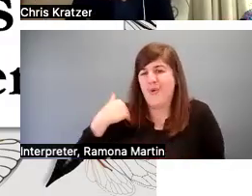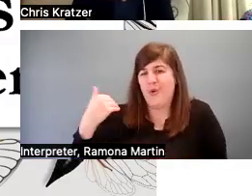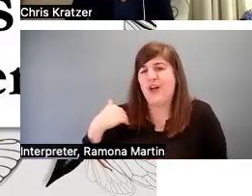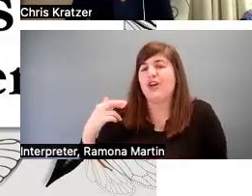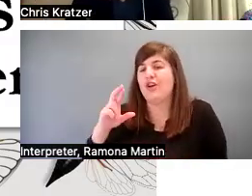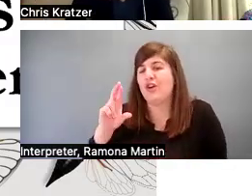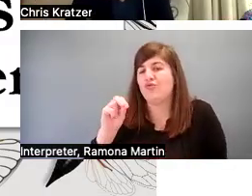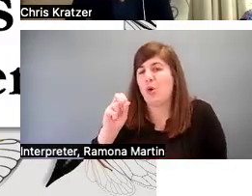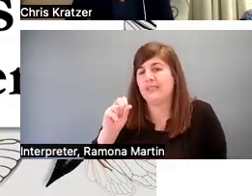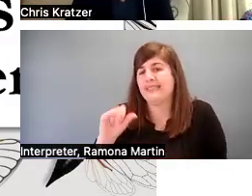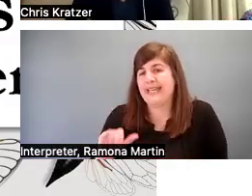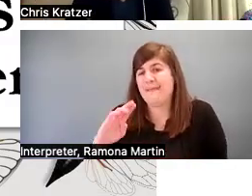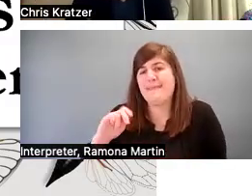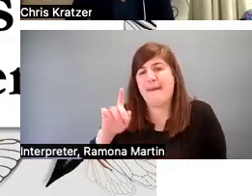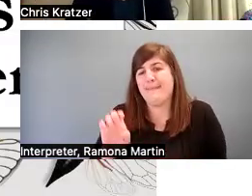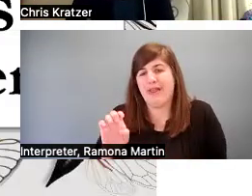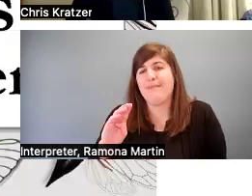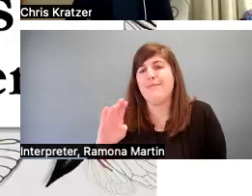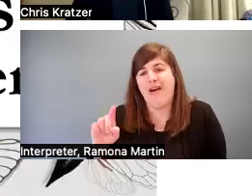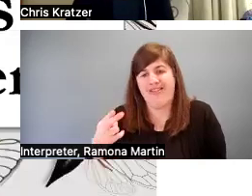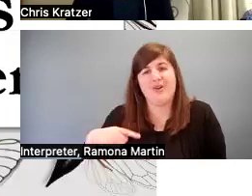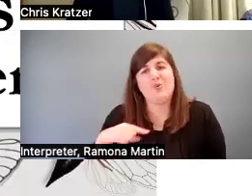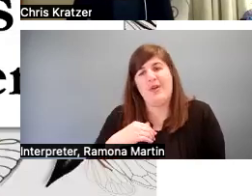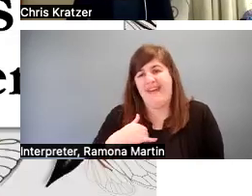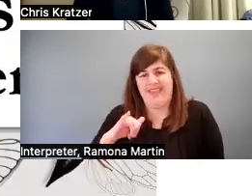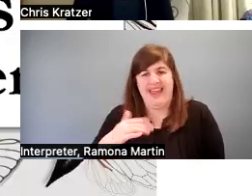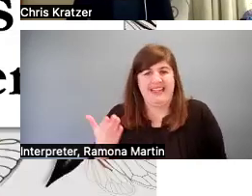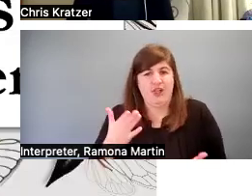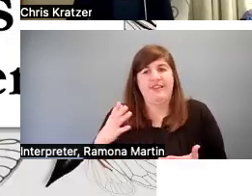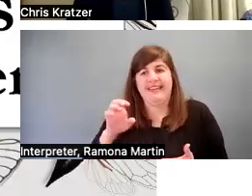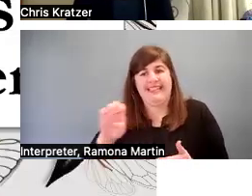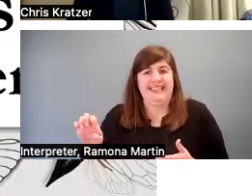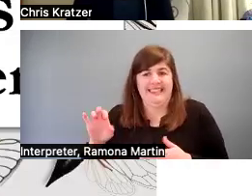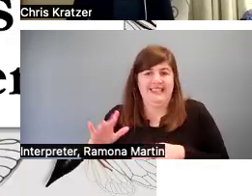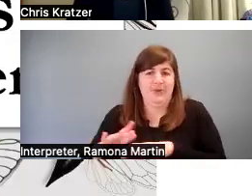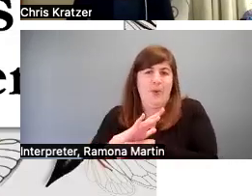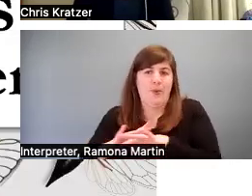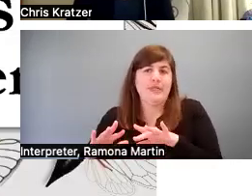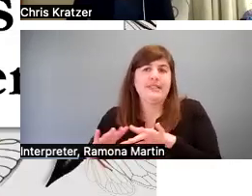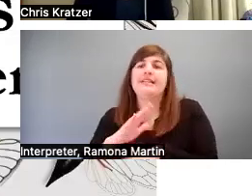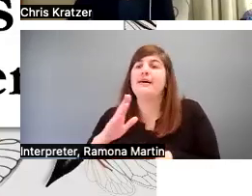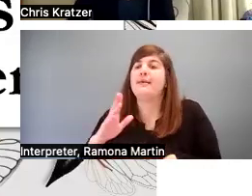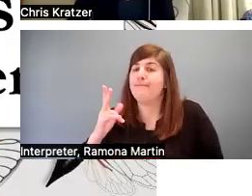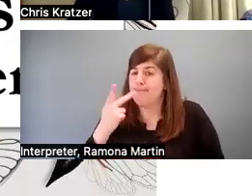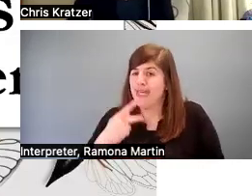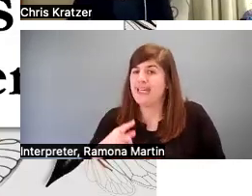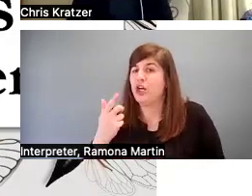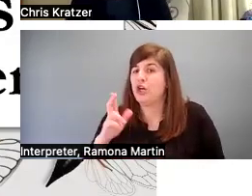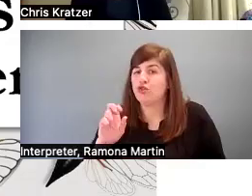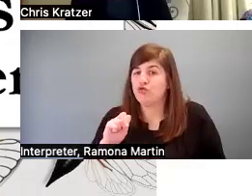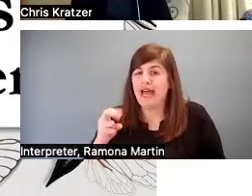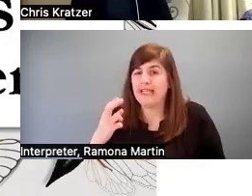maple moth, which we have here on the East Coast. There are pink grasshoppers, there's